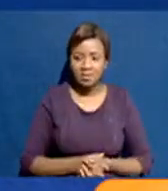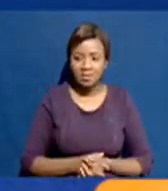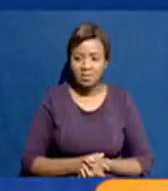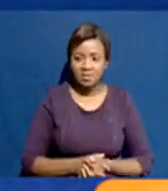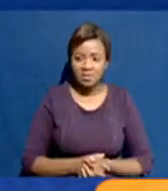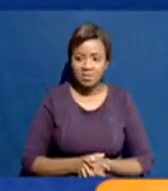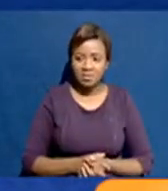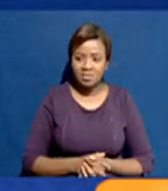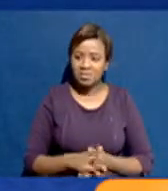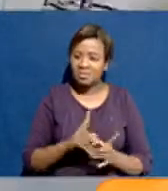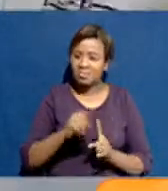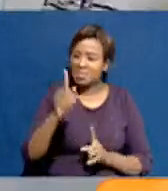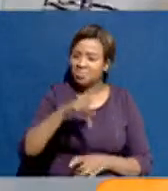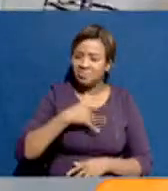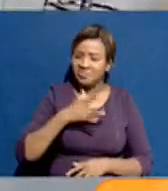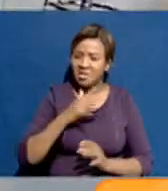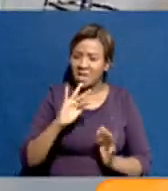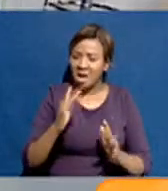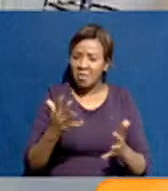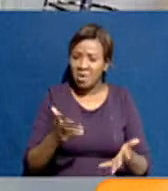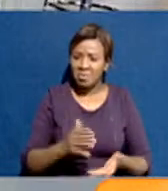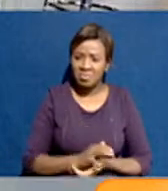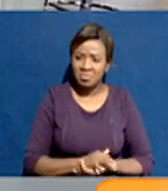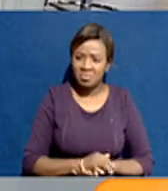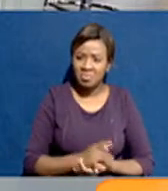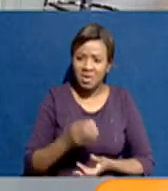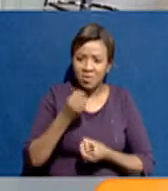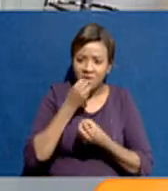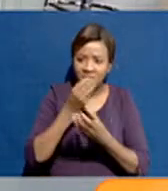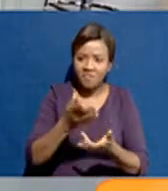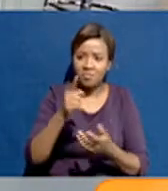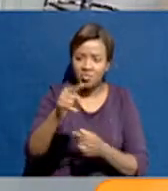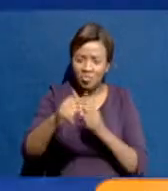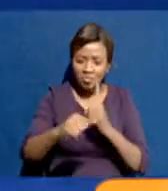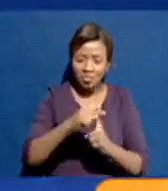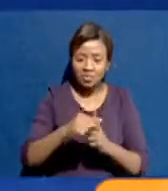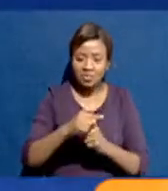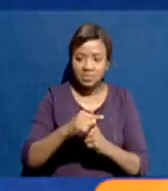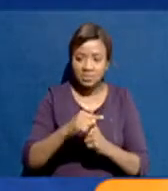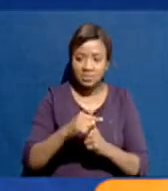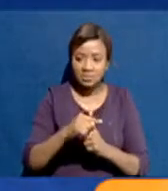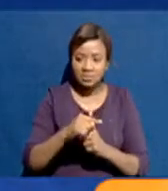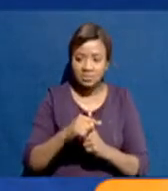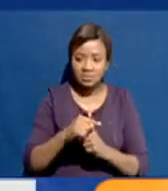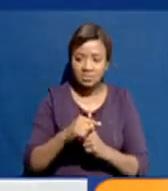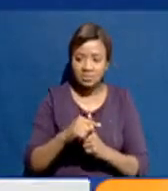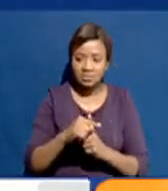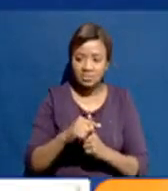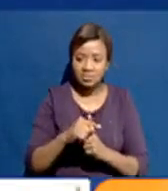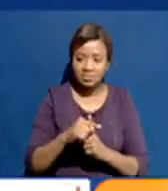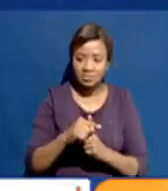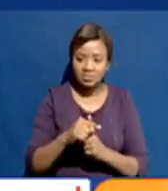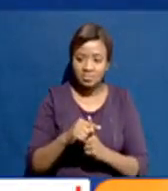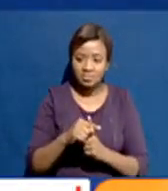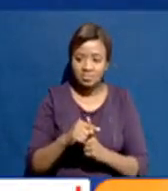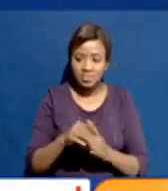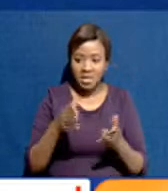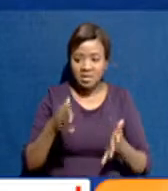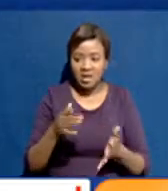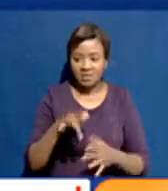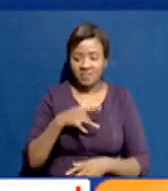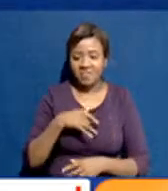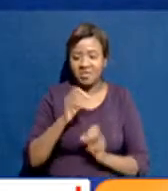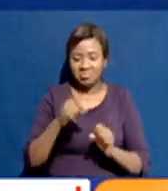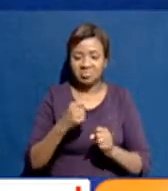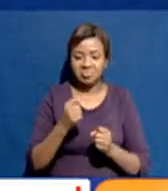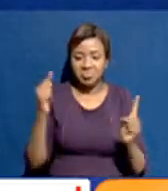did you take that information the moment you were told? I mean, I was 17. I think I would handle it differently right now, but at the